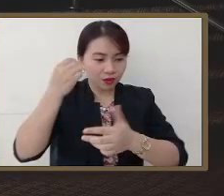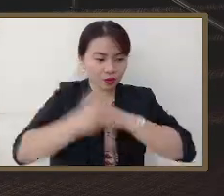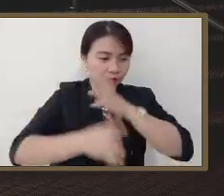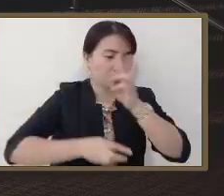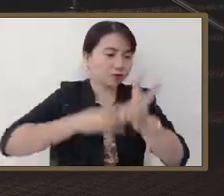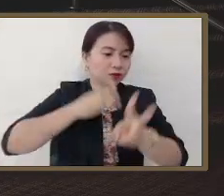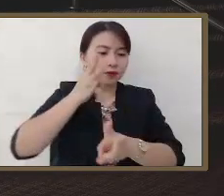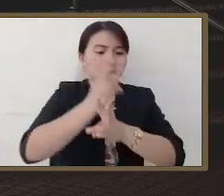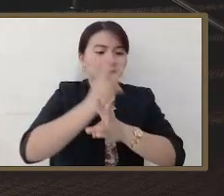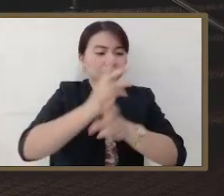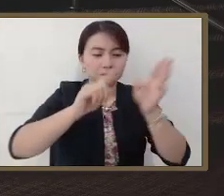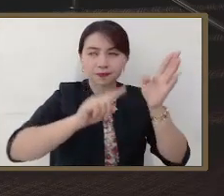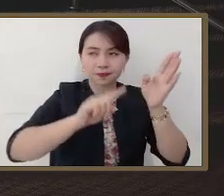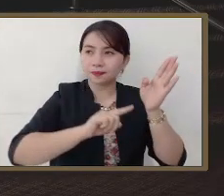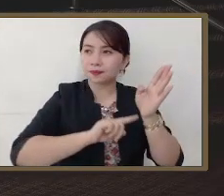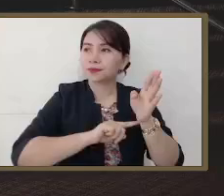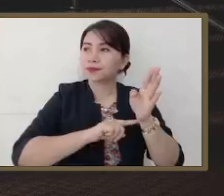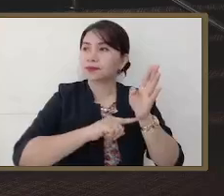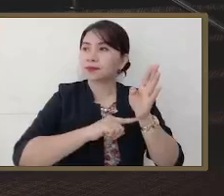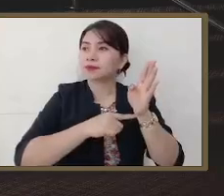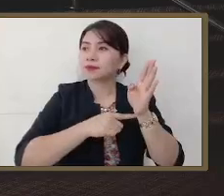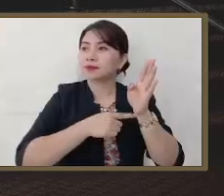Before the world